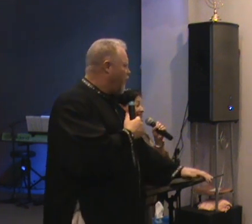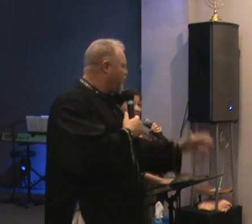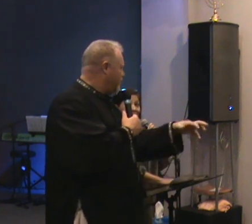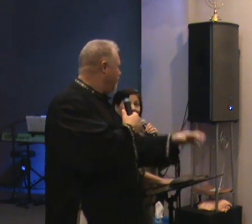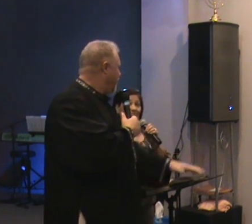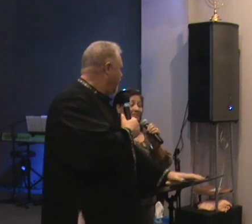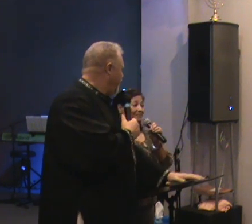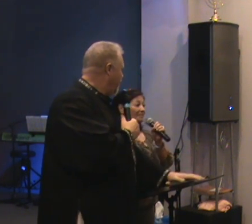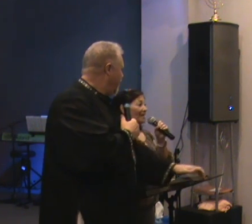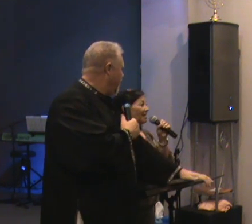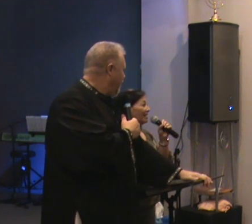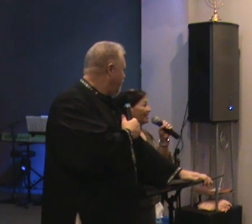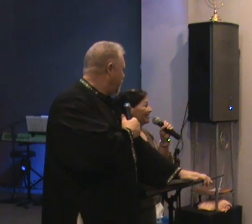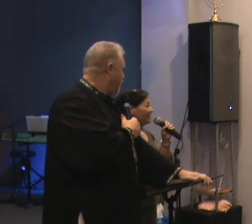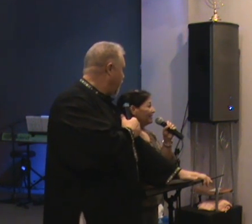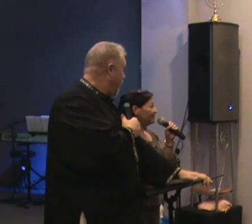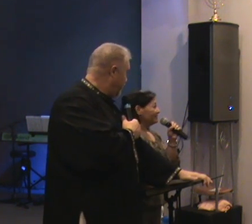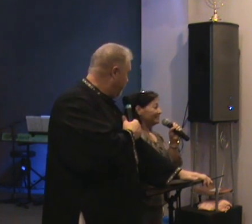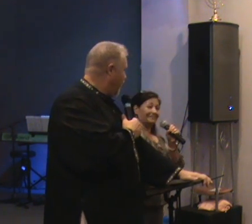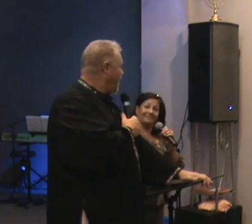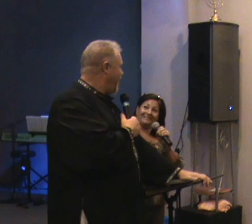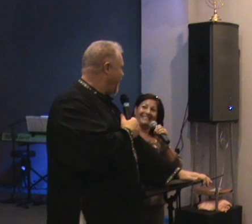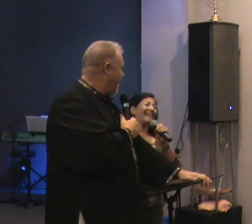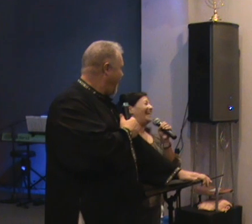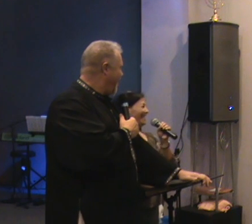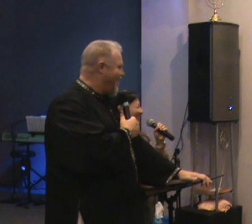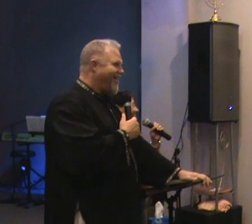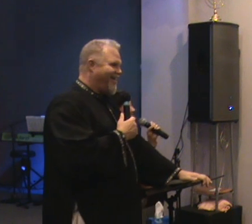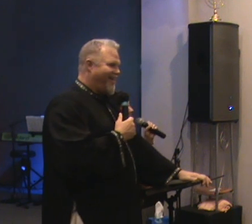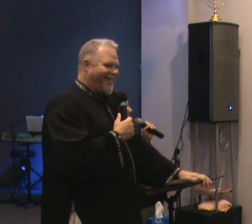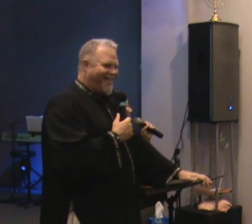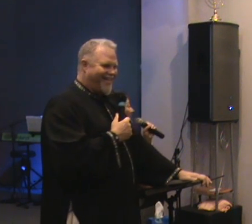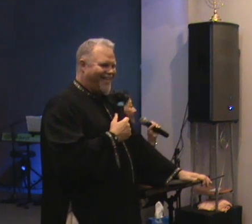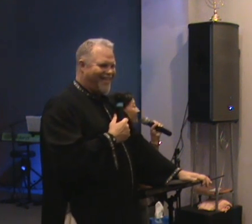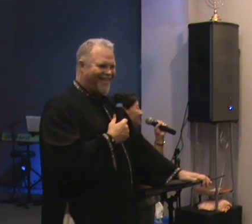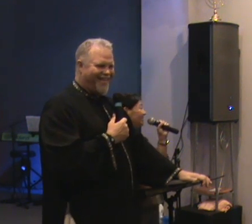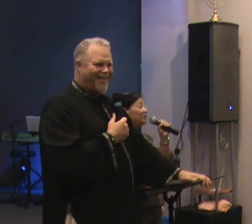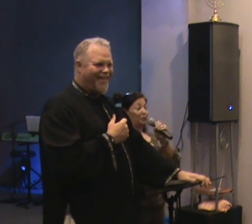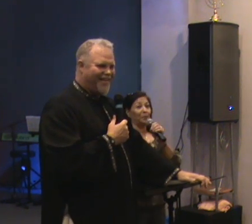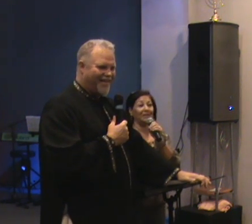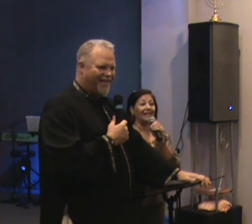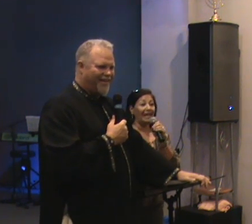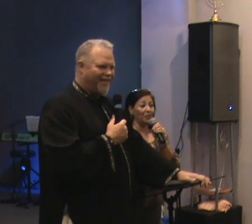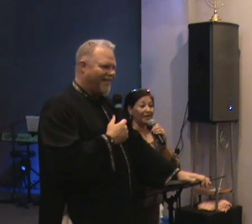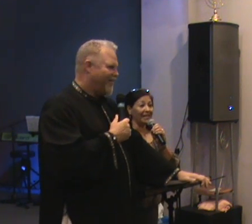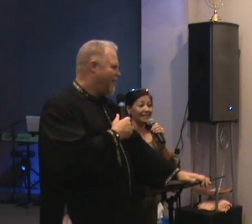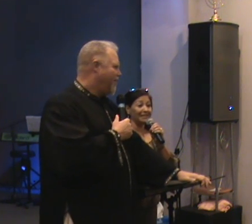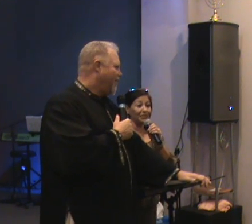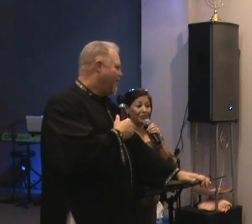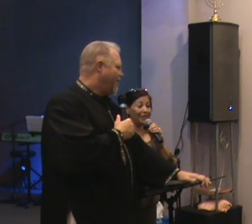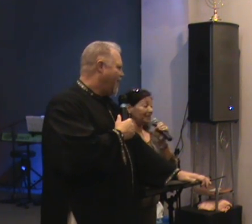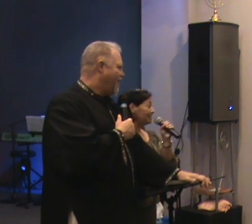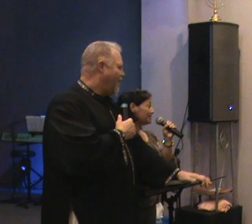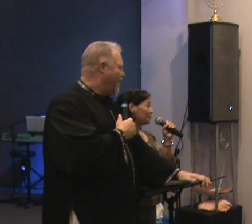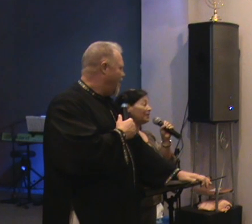for the work that they've begun here in Estepona. El honra a Dick y Ruth por la obra que has